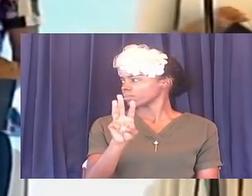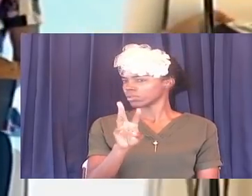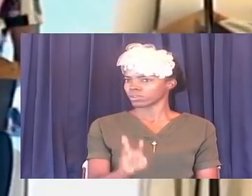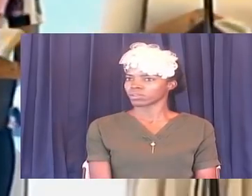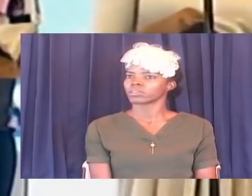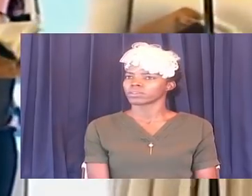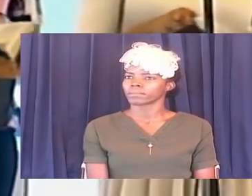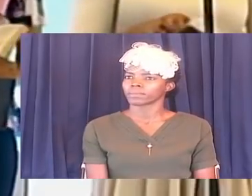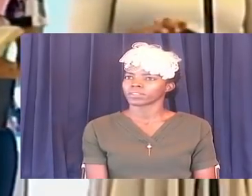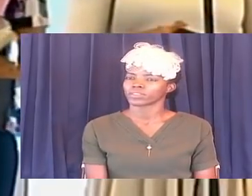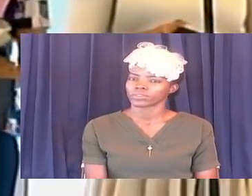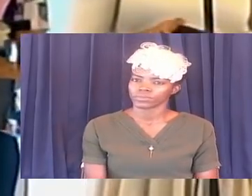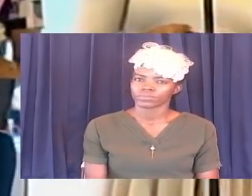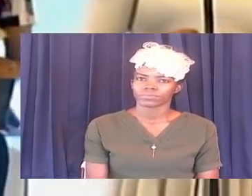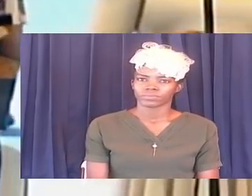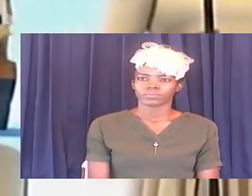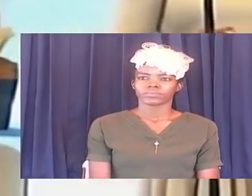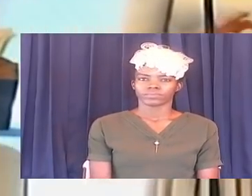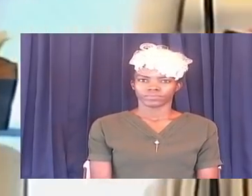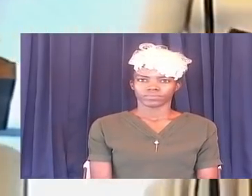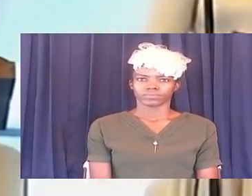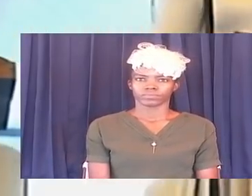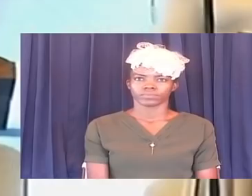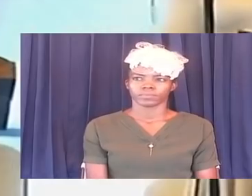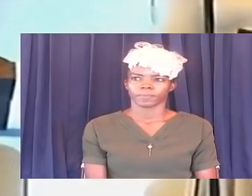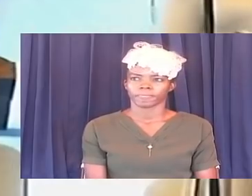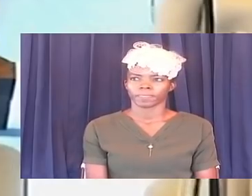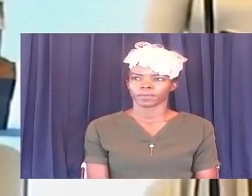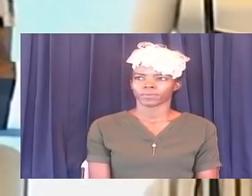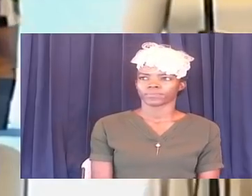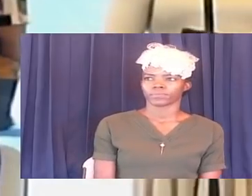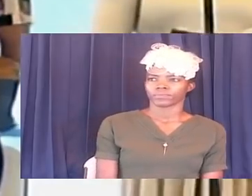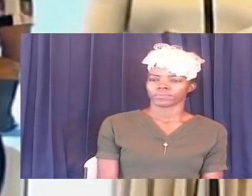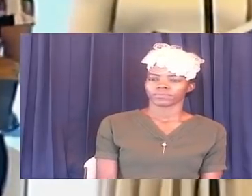We'll be reading a few portions of scriptures.